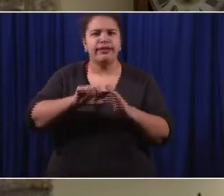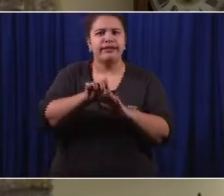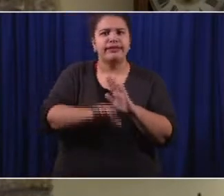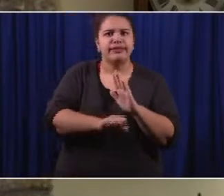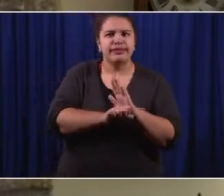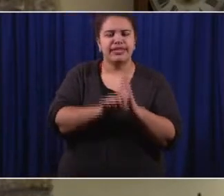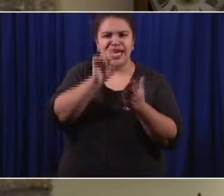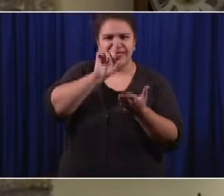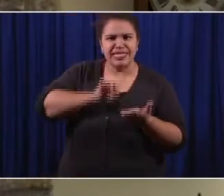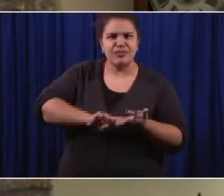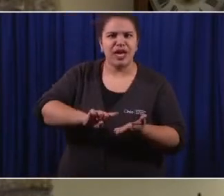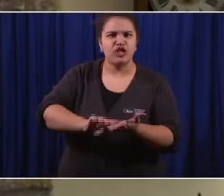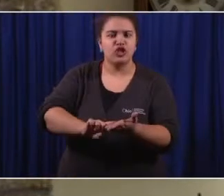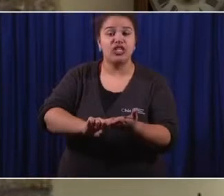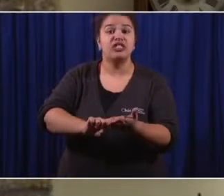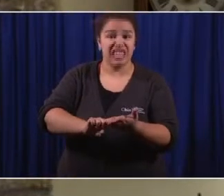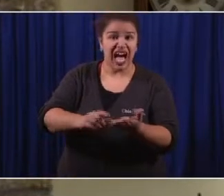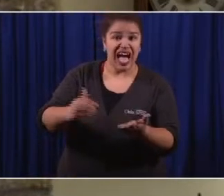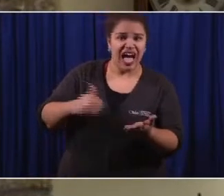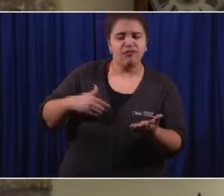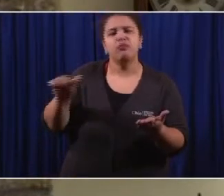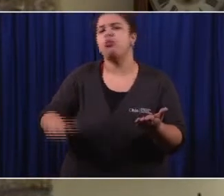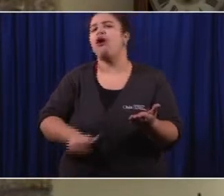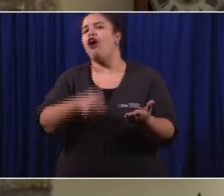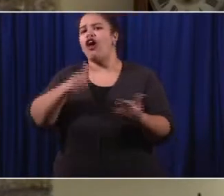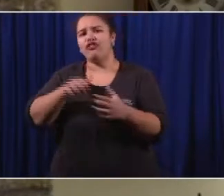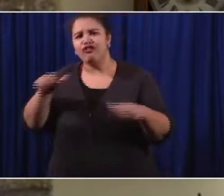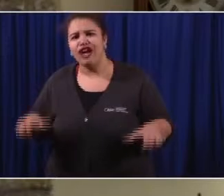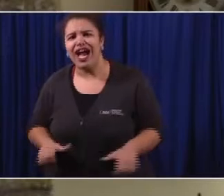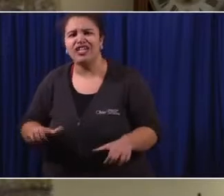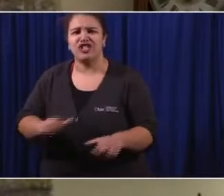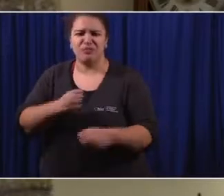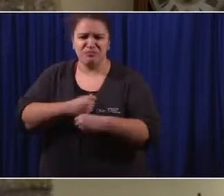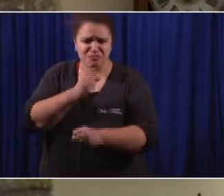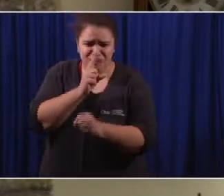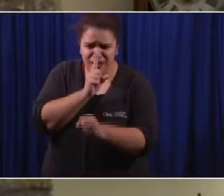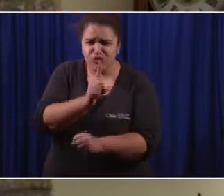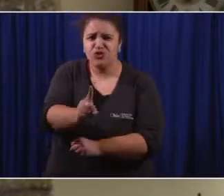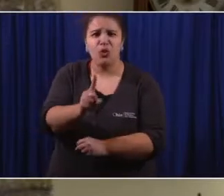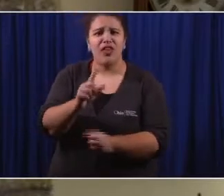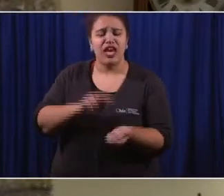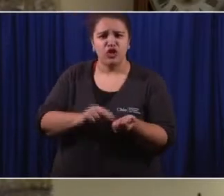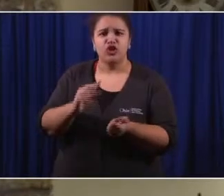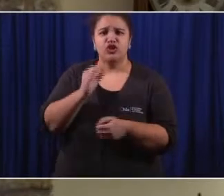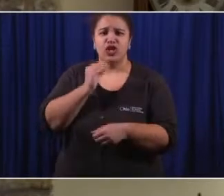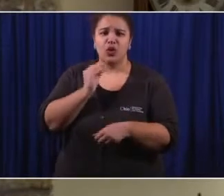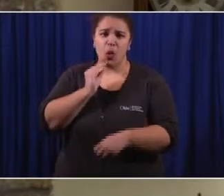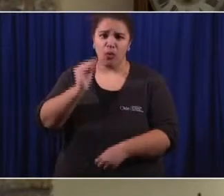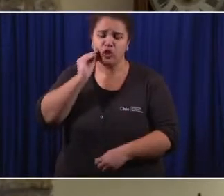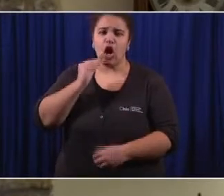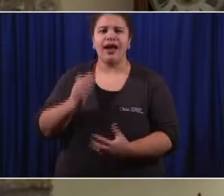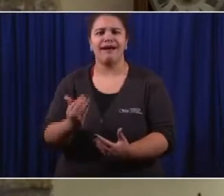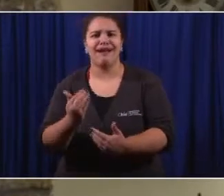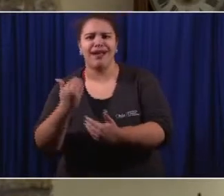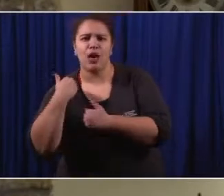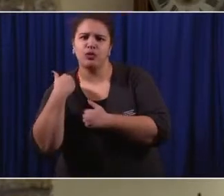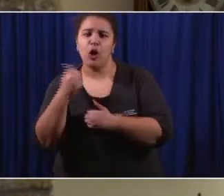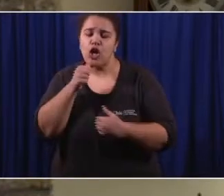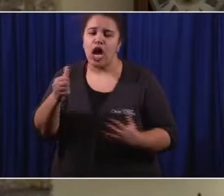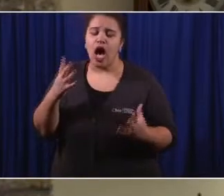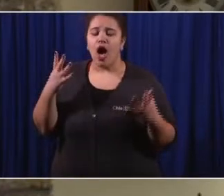home facilities accountable for the spread of COVID-19. And I guess, what would you say to family members who are calling for some sort